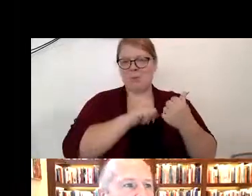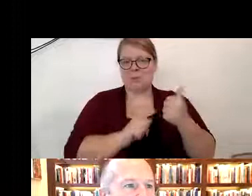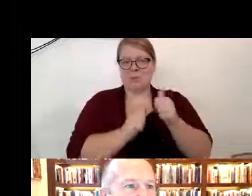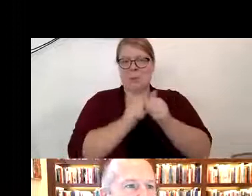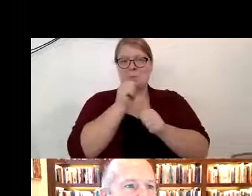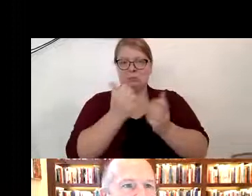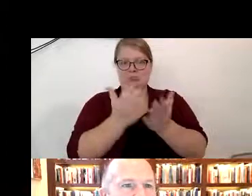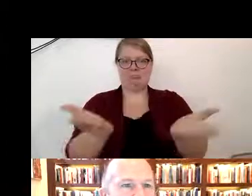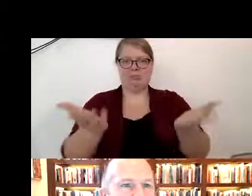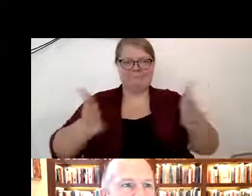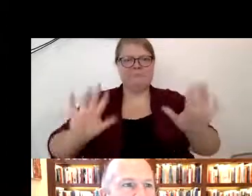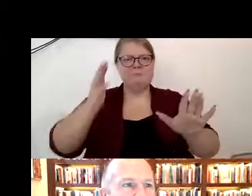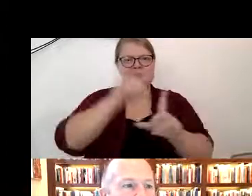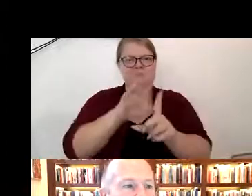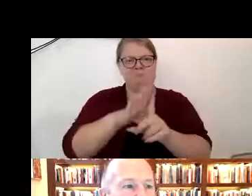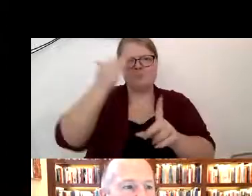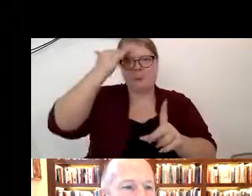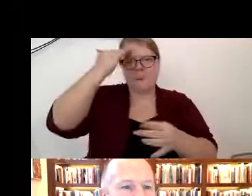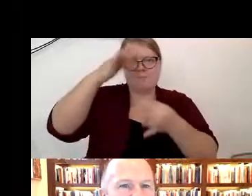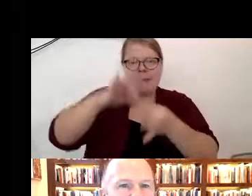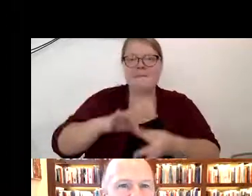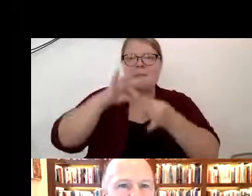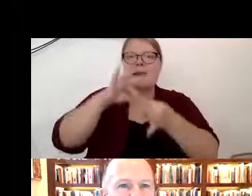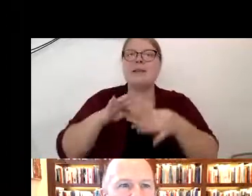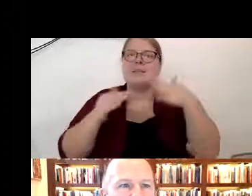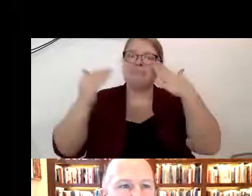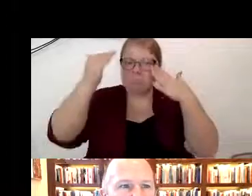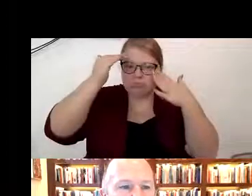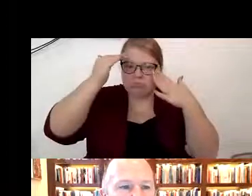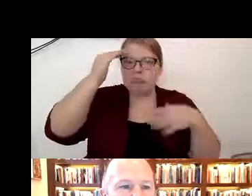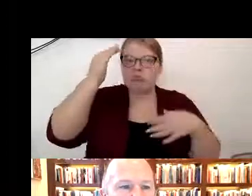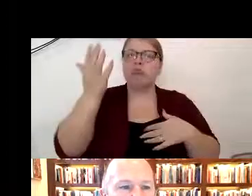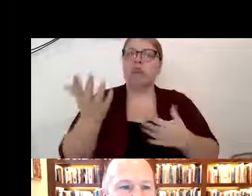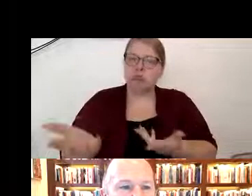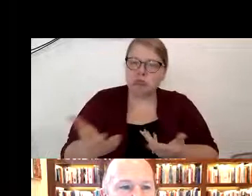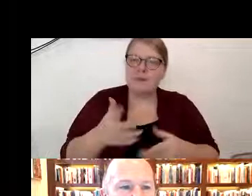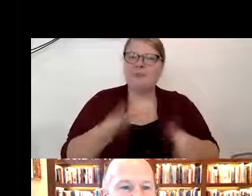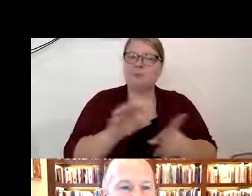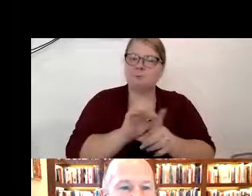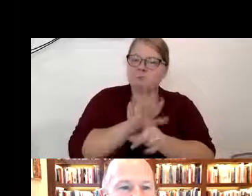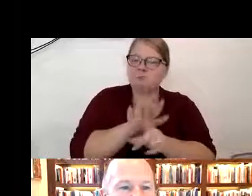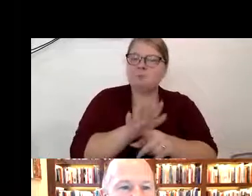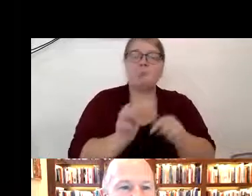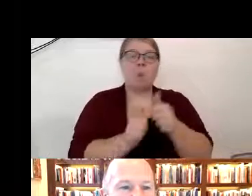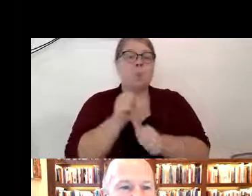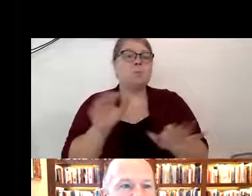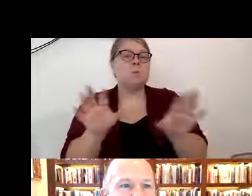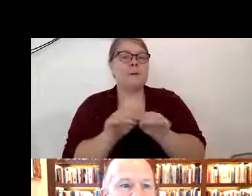been exposed to mindfulness. We're aware of mindfulness. Most of the conferences these days